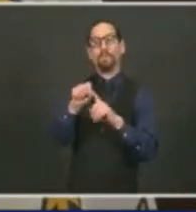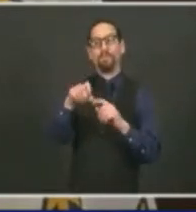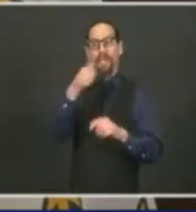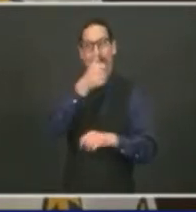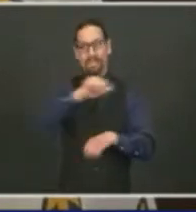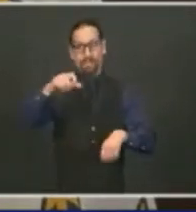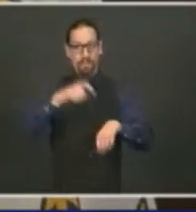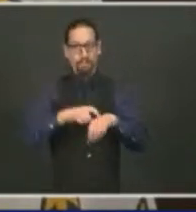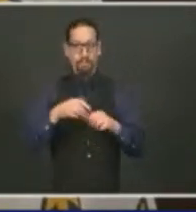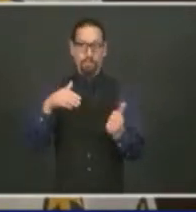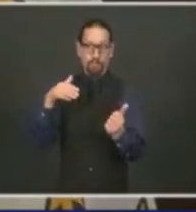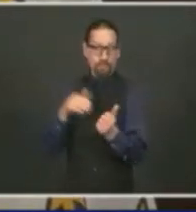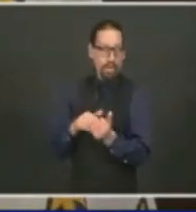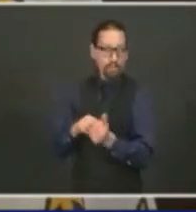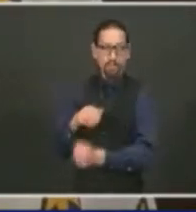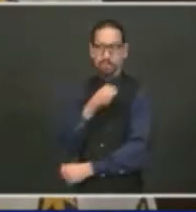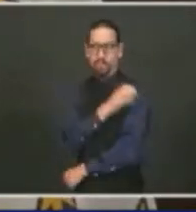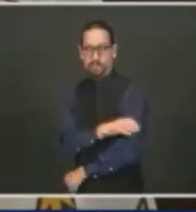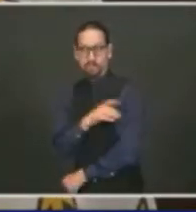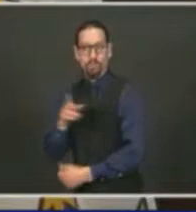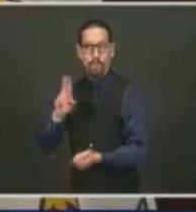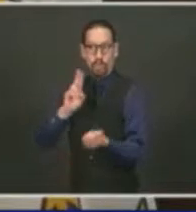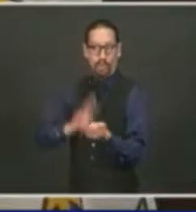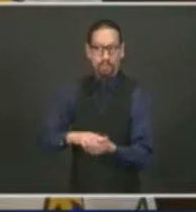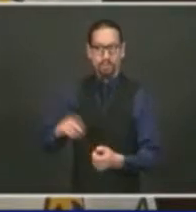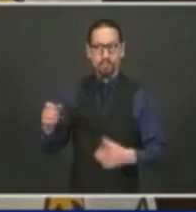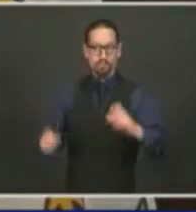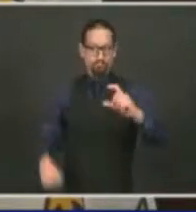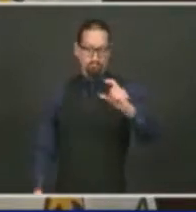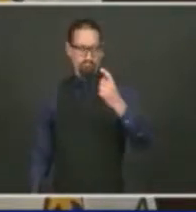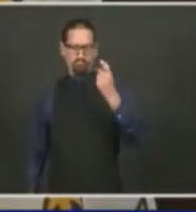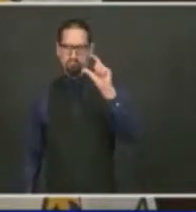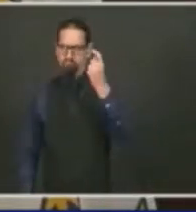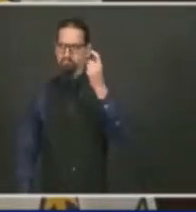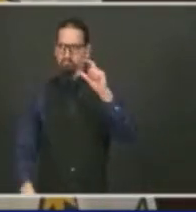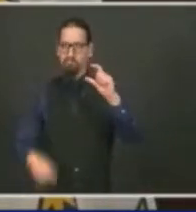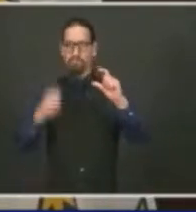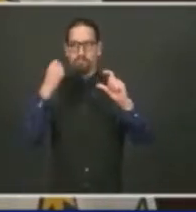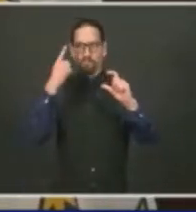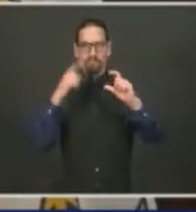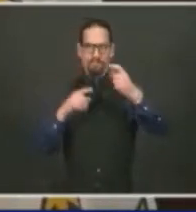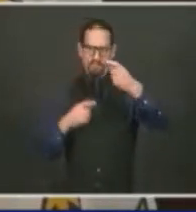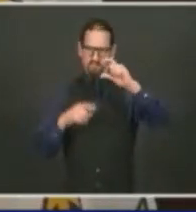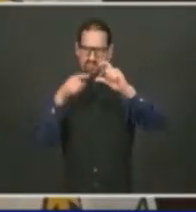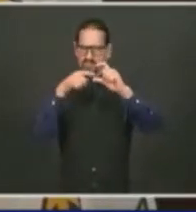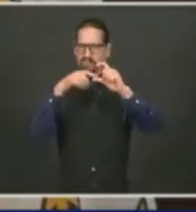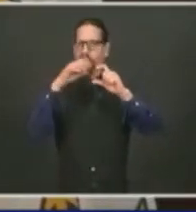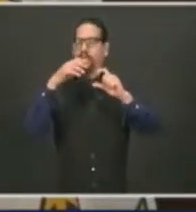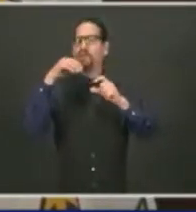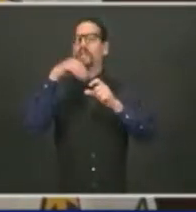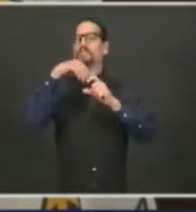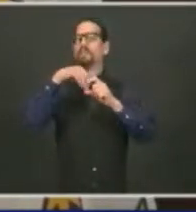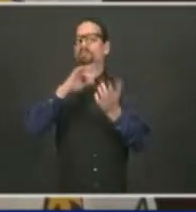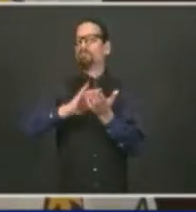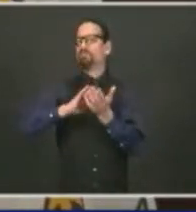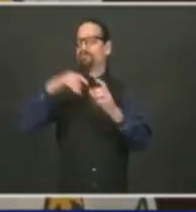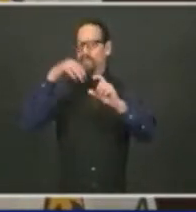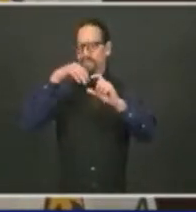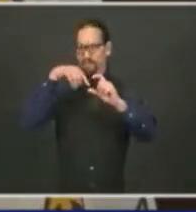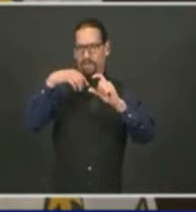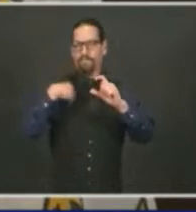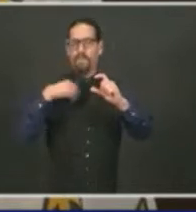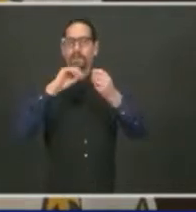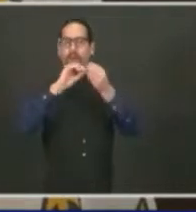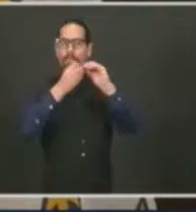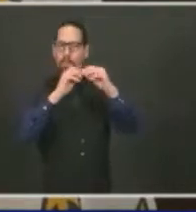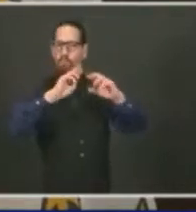nurse gets a vial of medication, there's a certain number in that vial. And what people have realized with the Pfizer vaccine, is that